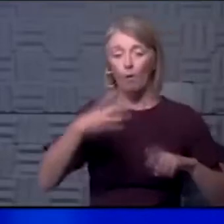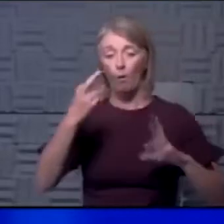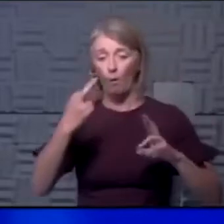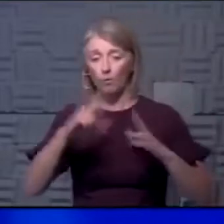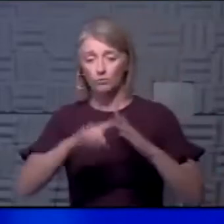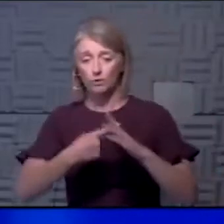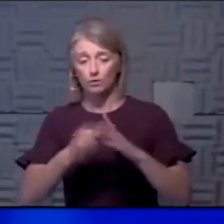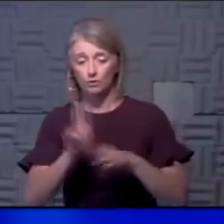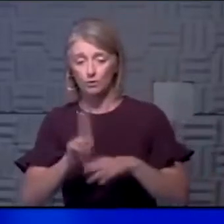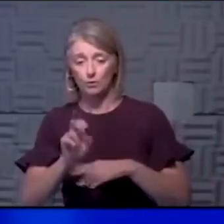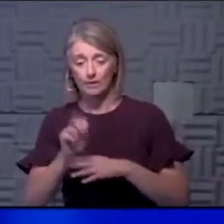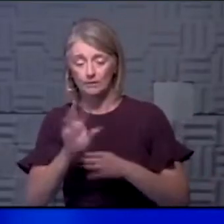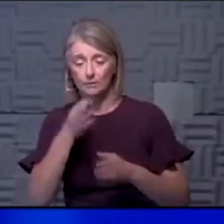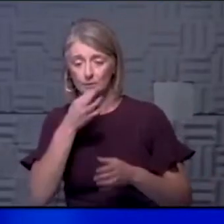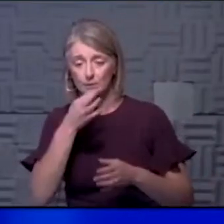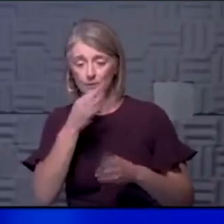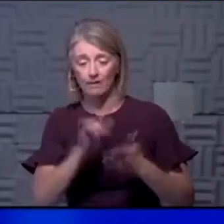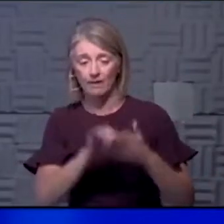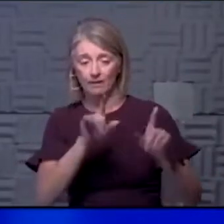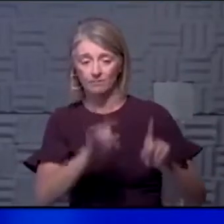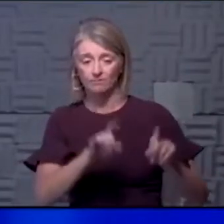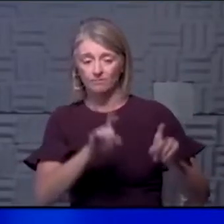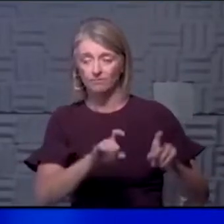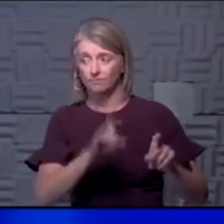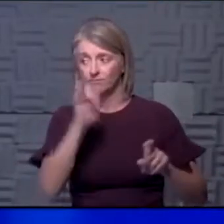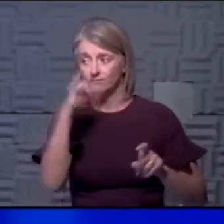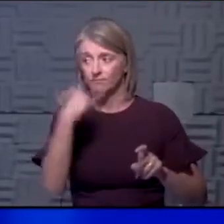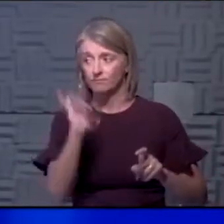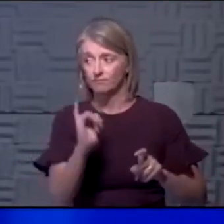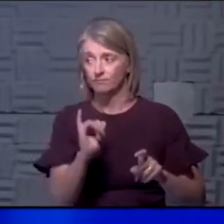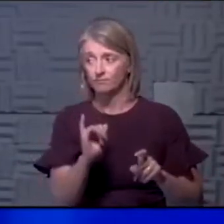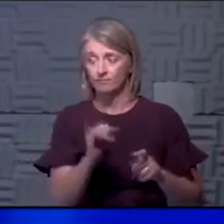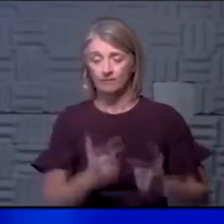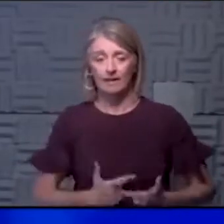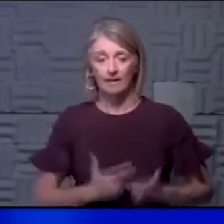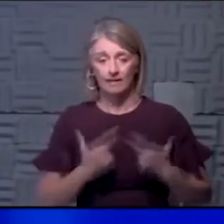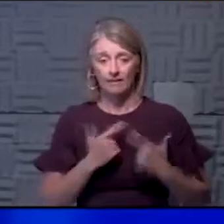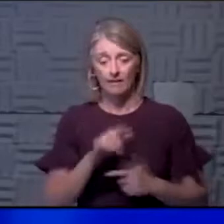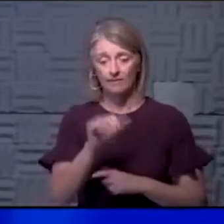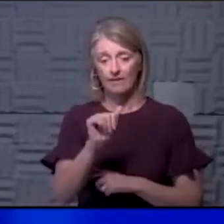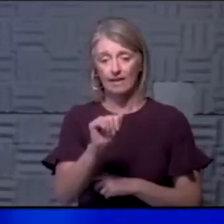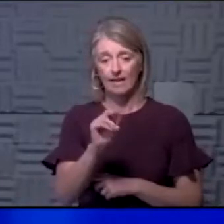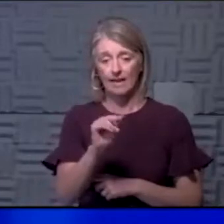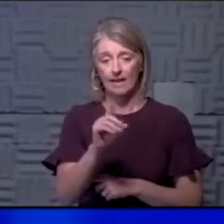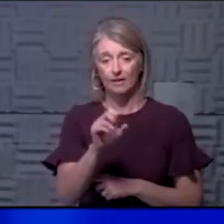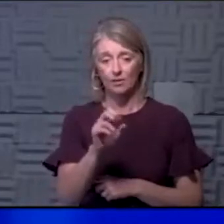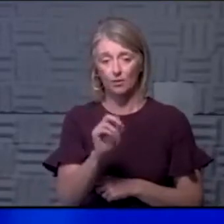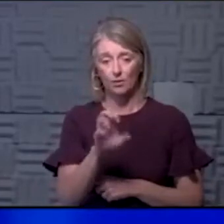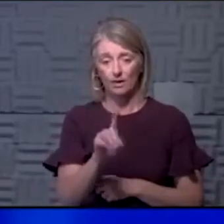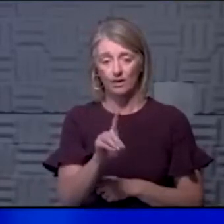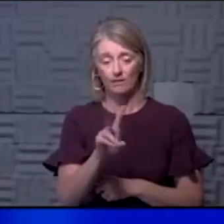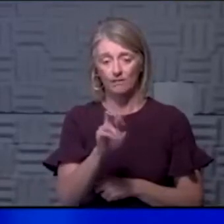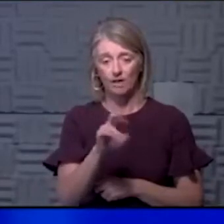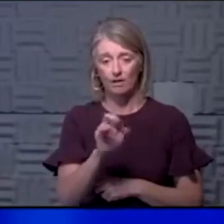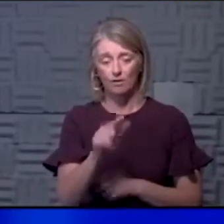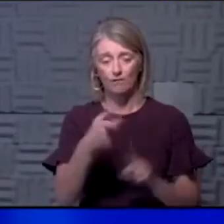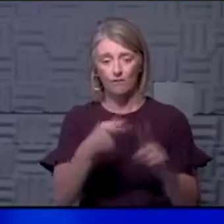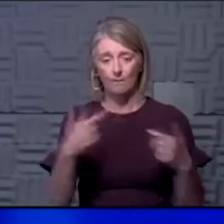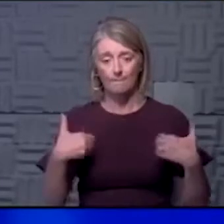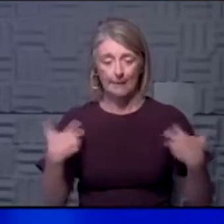soon. That trial looks like, as I understand it, it's a live adenoviral vaccine that's derived from monkeys. And